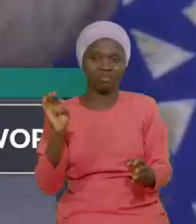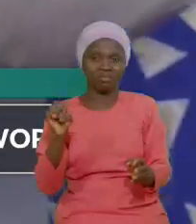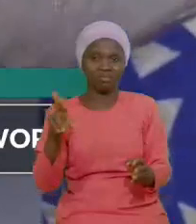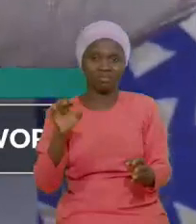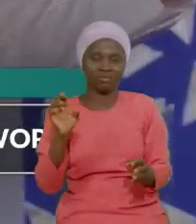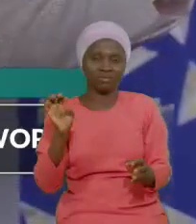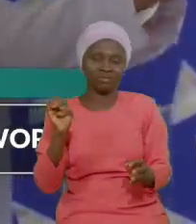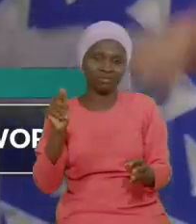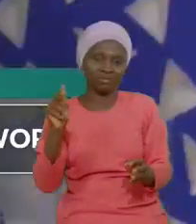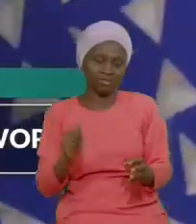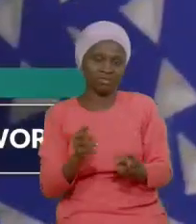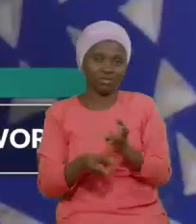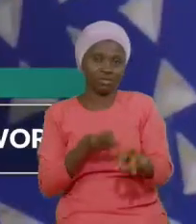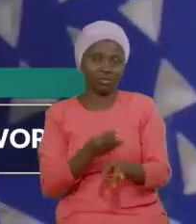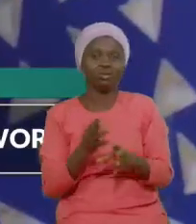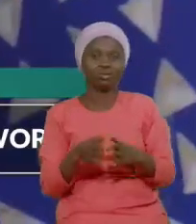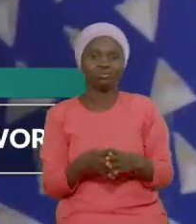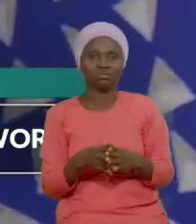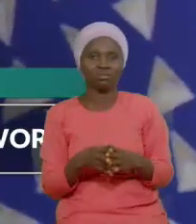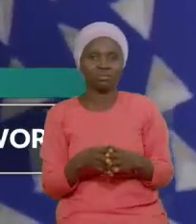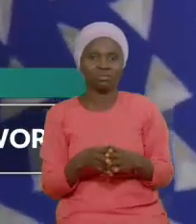There is an indifferent world.